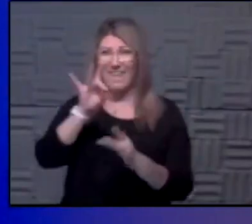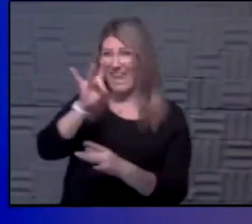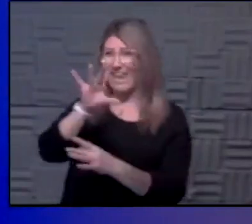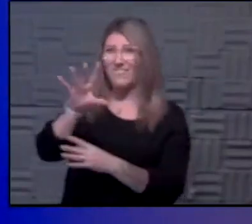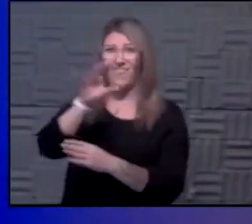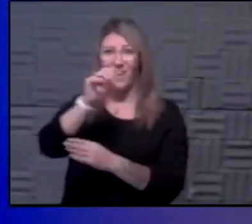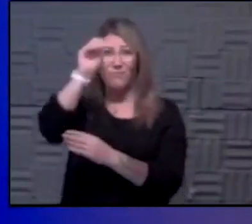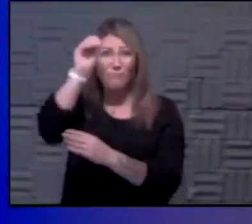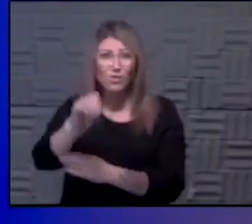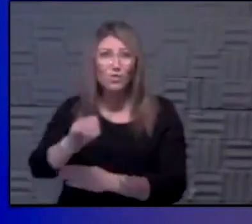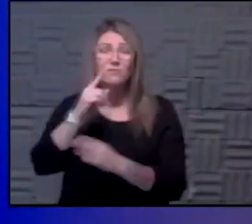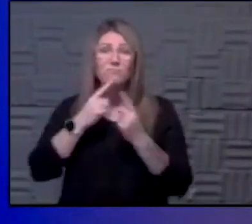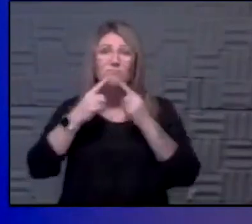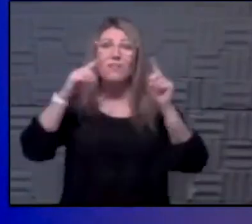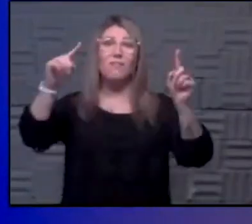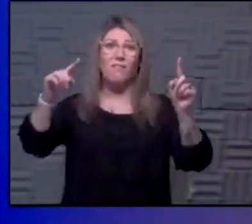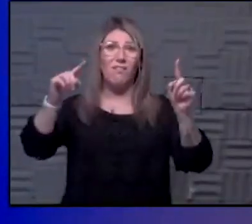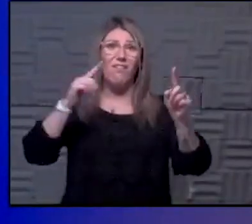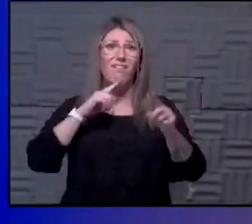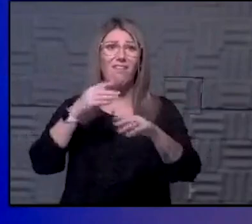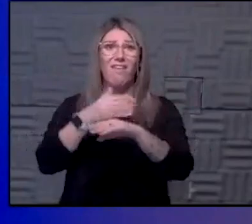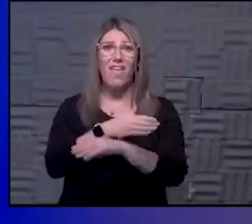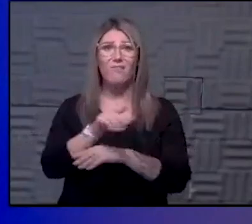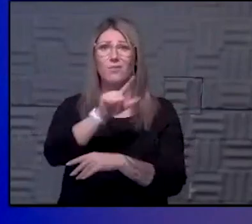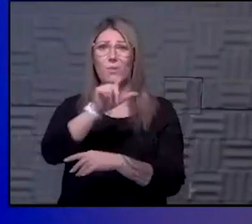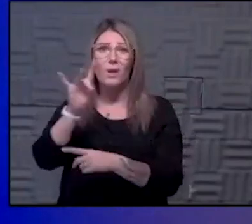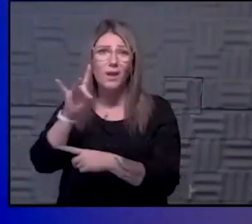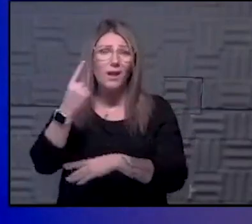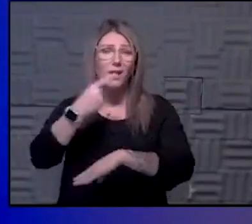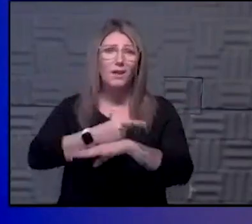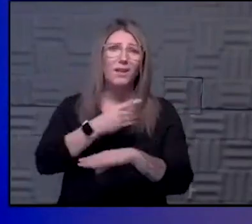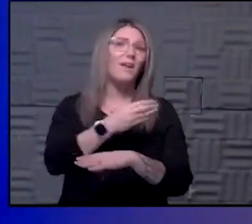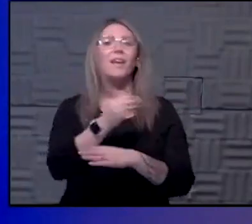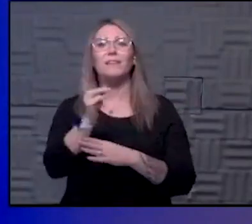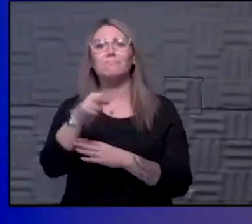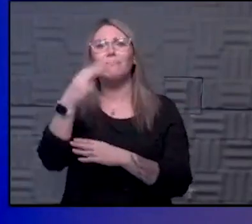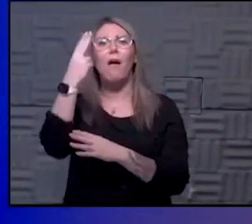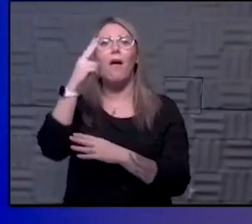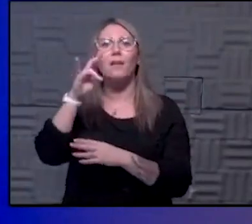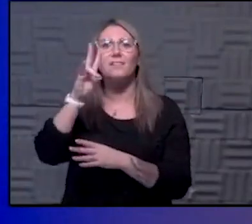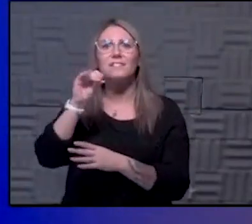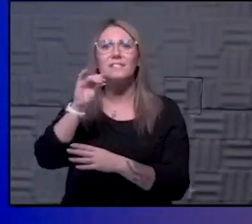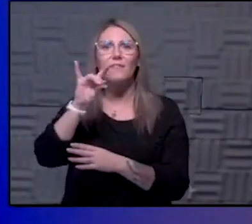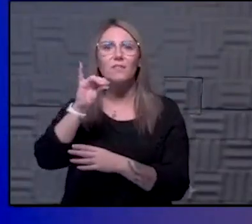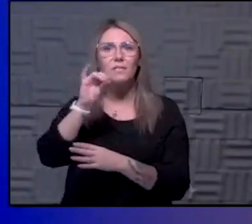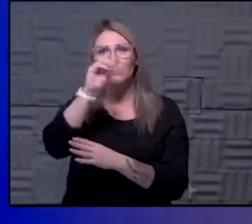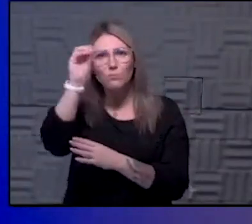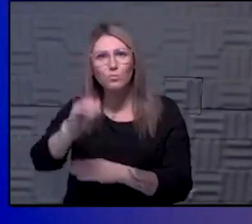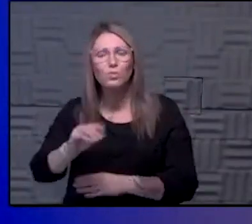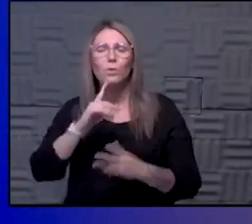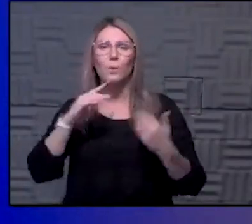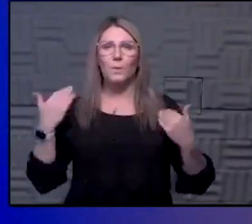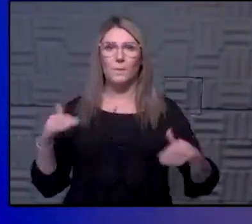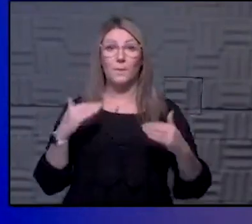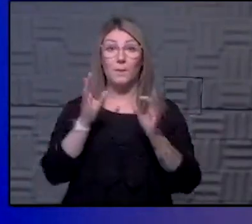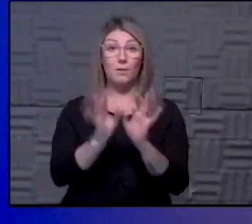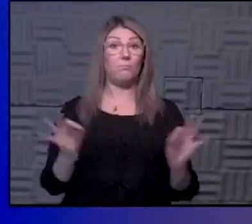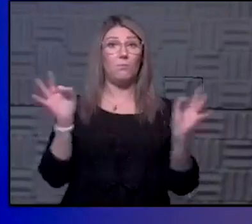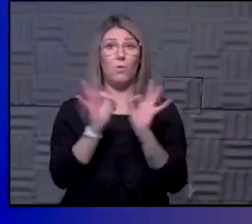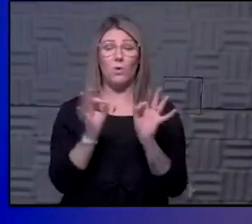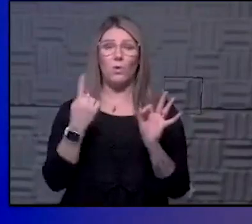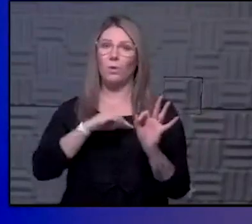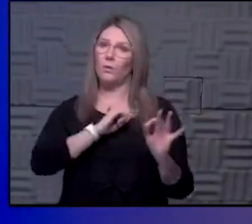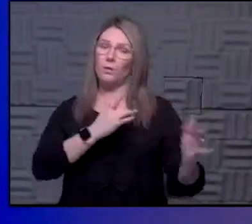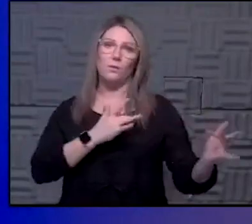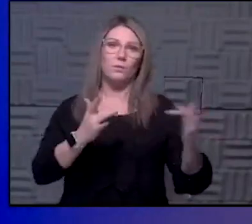at 28 days after, and high 70s after 14 days. But the very important part for this, and this is the part that we are so